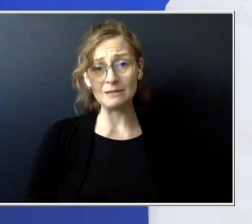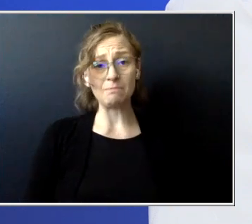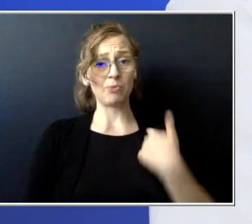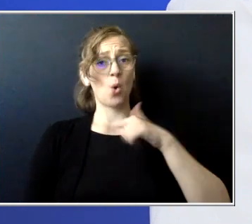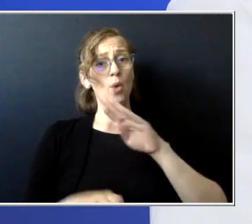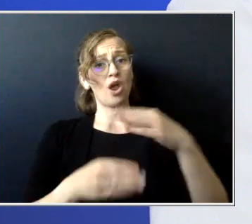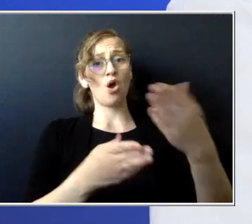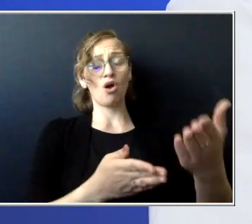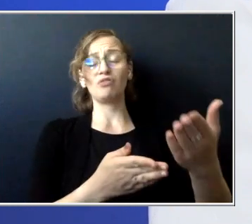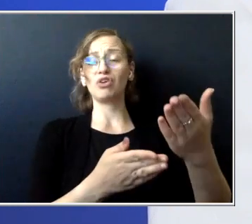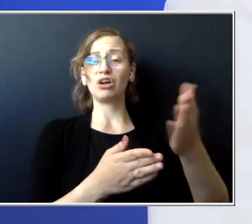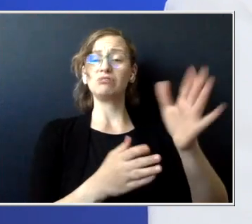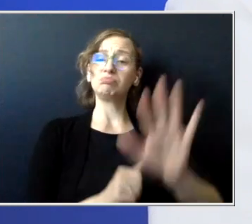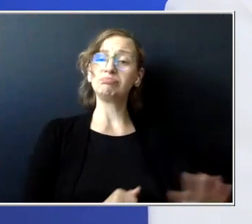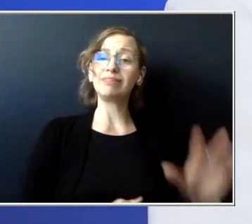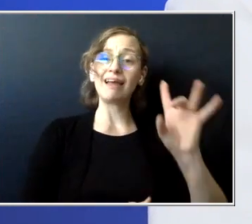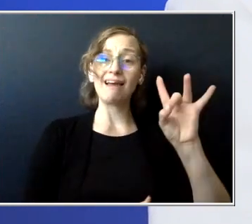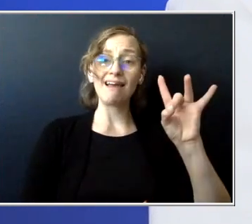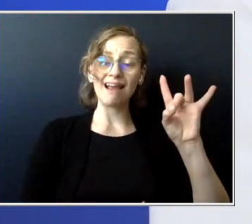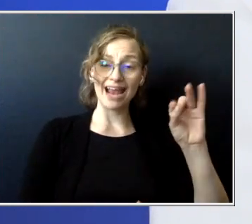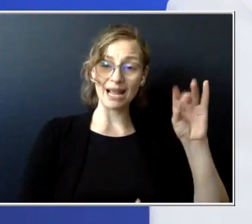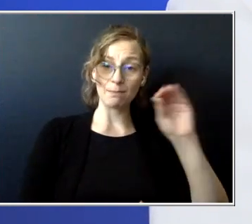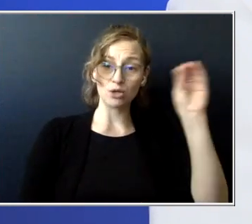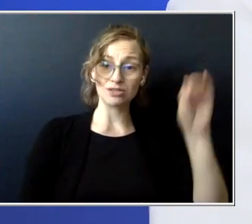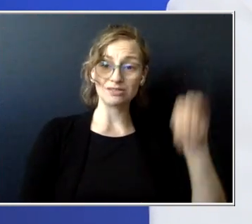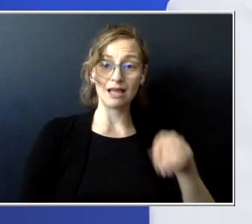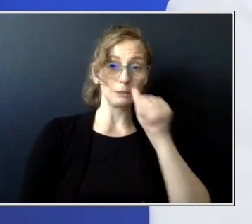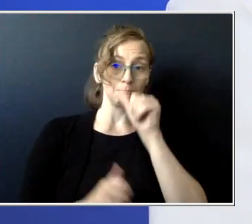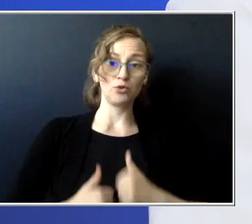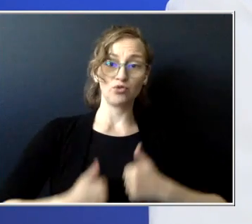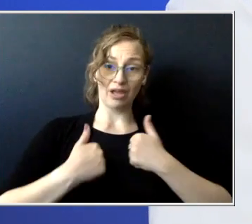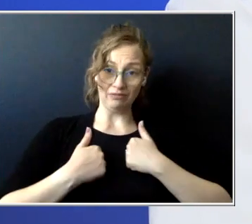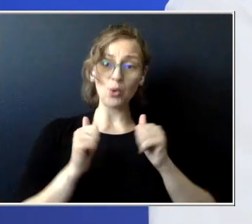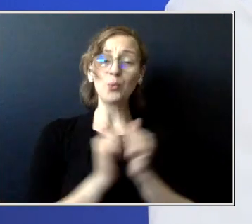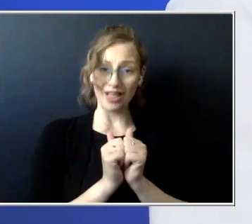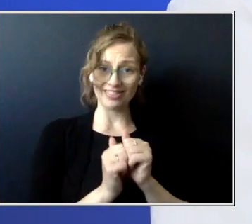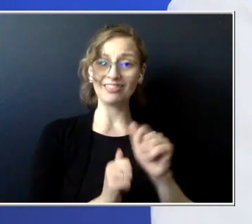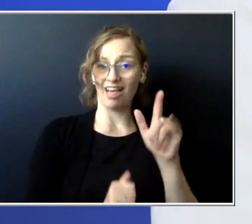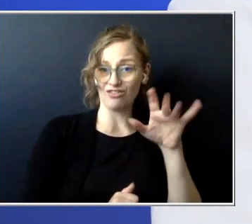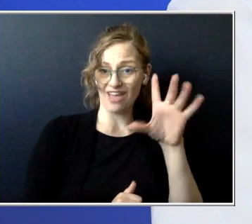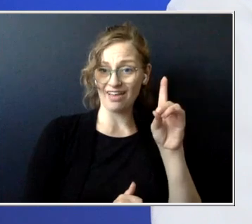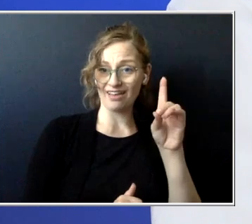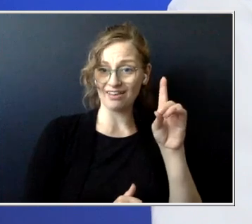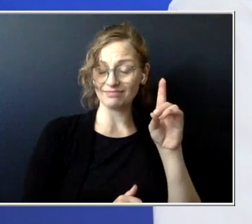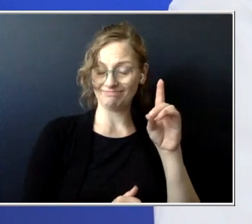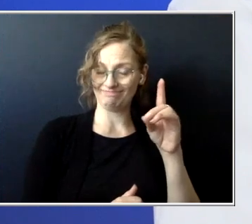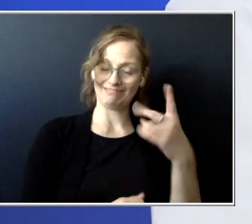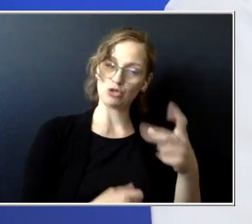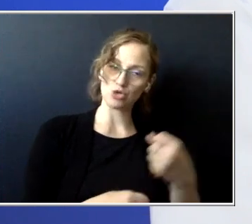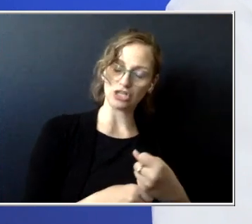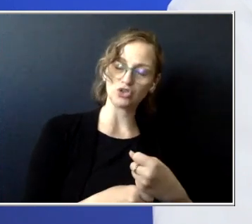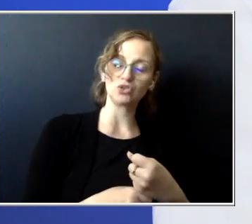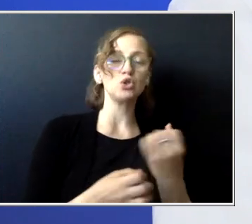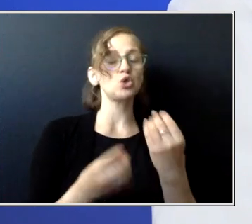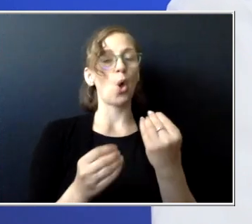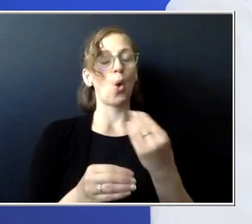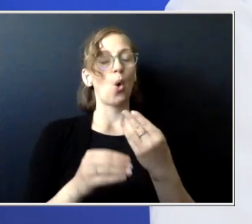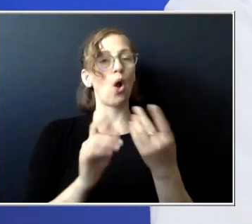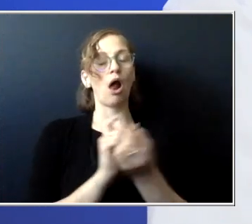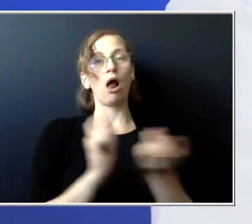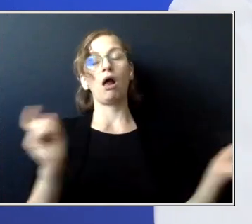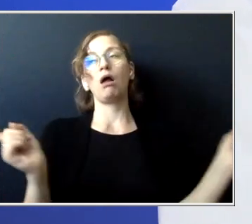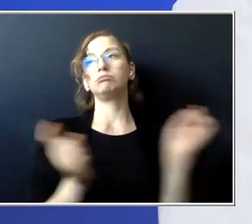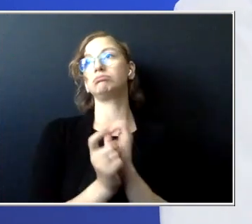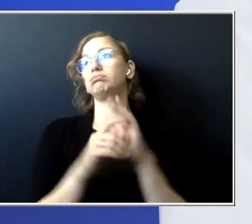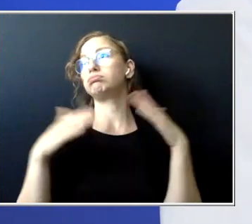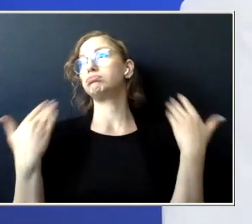2 years. So it's a change unlike anything else other than the advent of